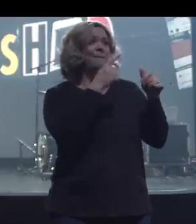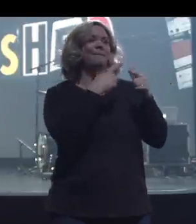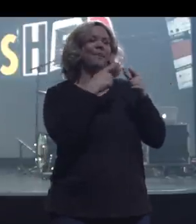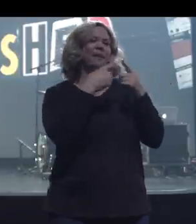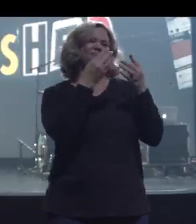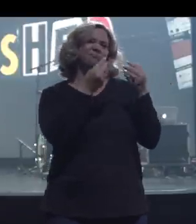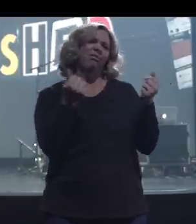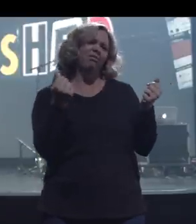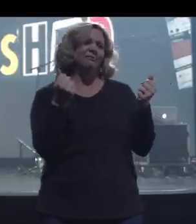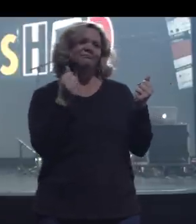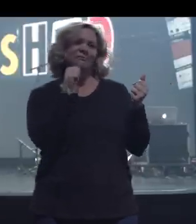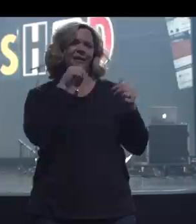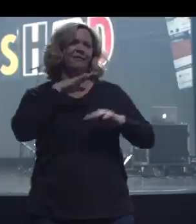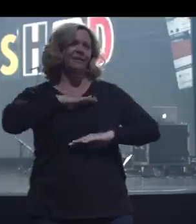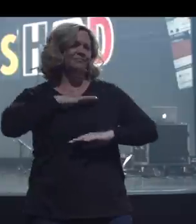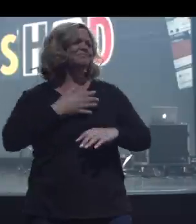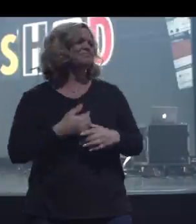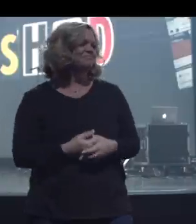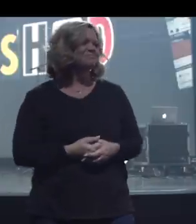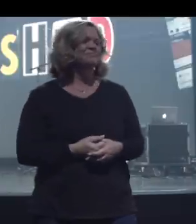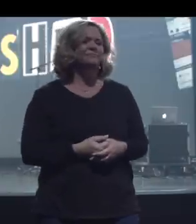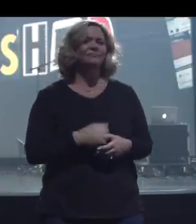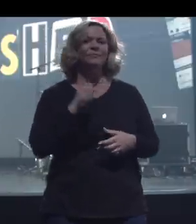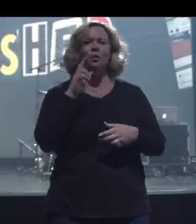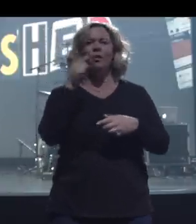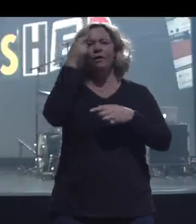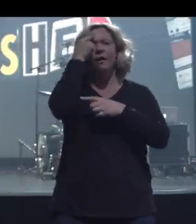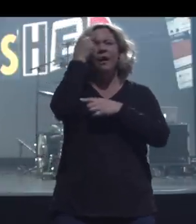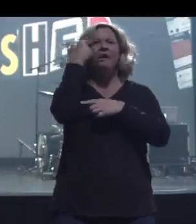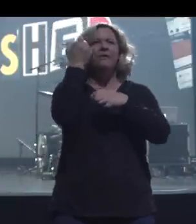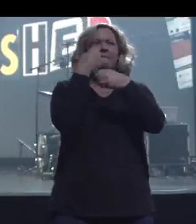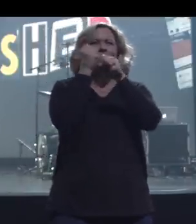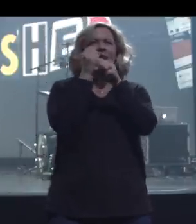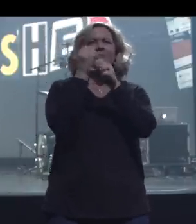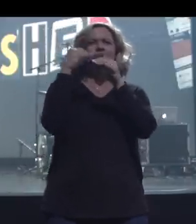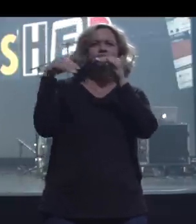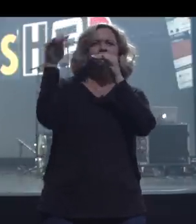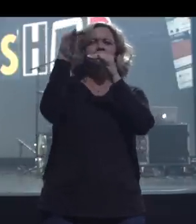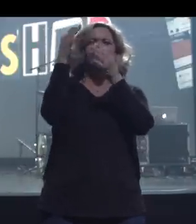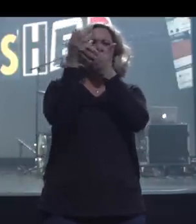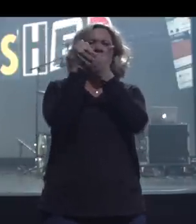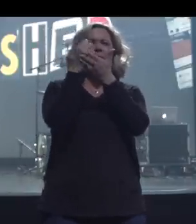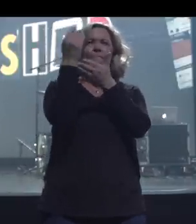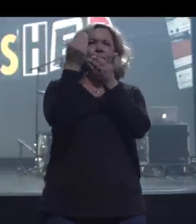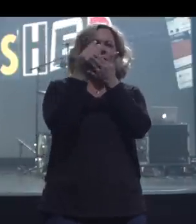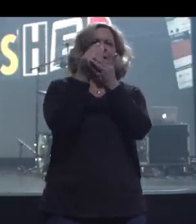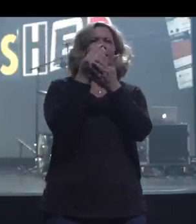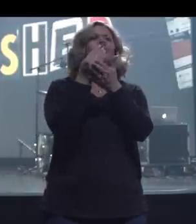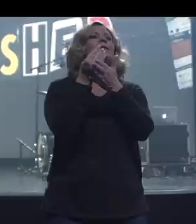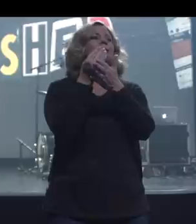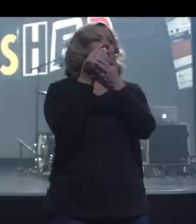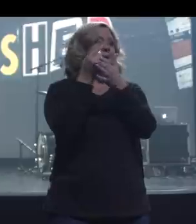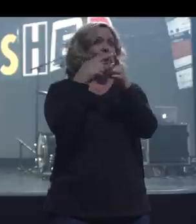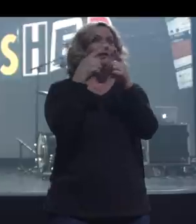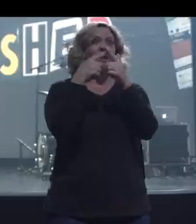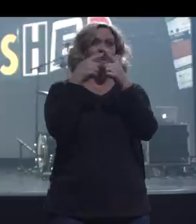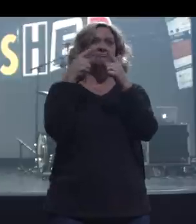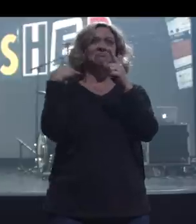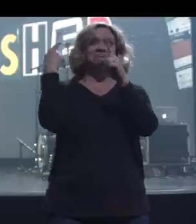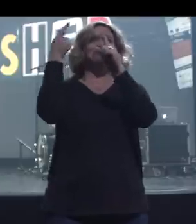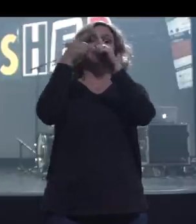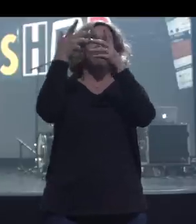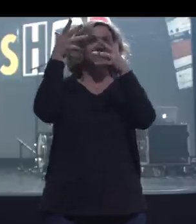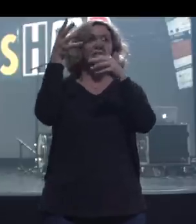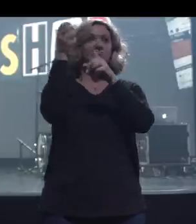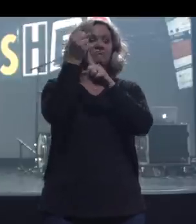many of you had an amount in your mind that if you ever made that amount, you said, I would be set, I'd be completely content? And then you made that amount, and you